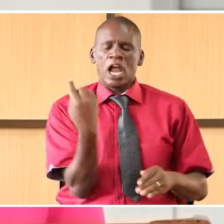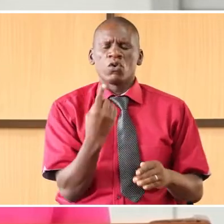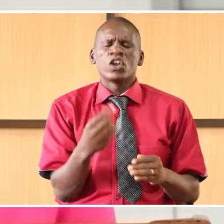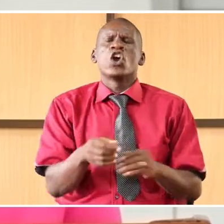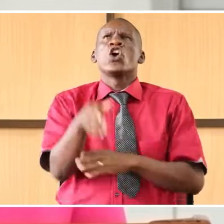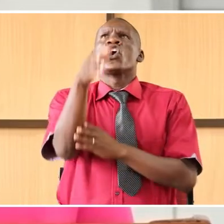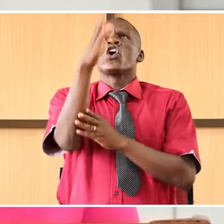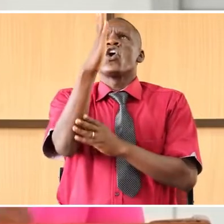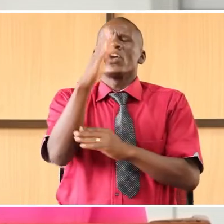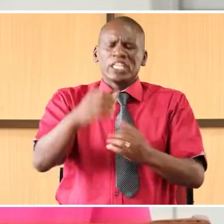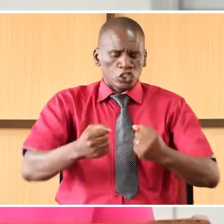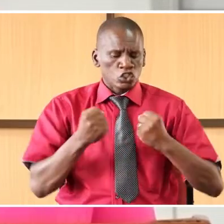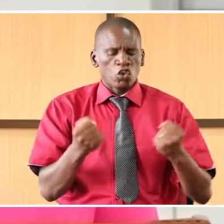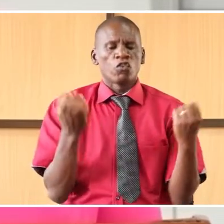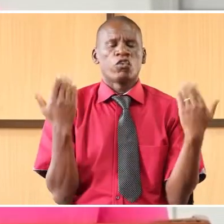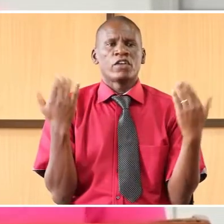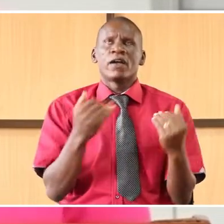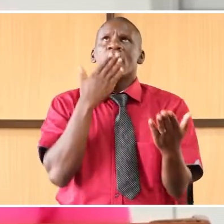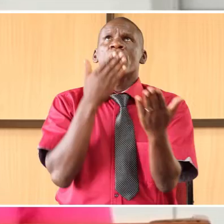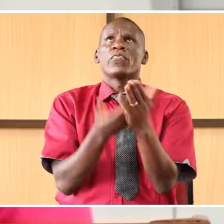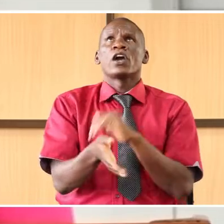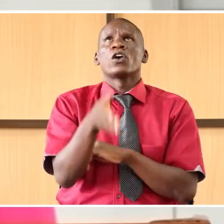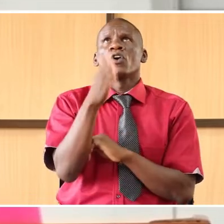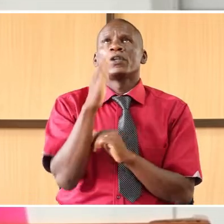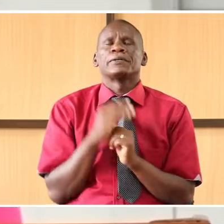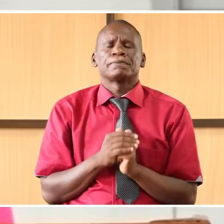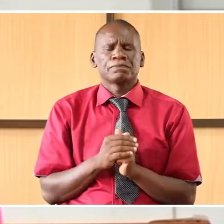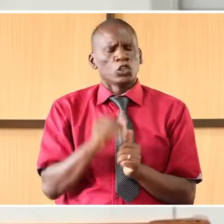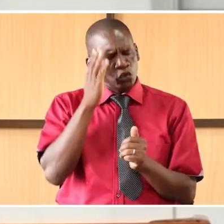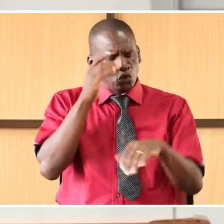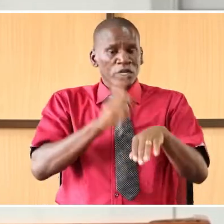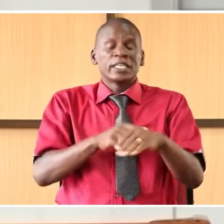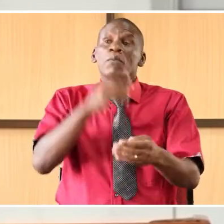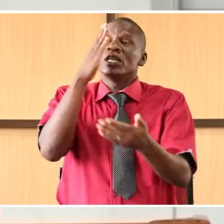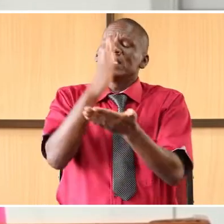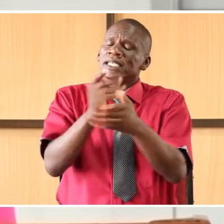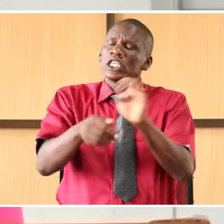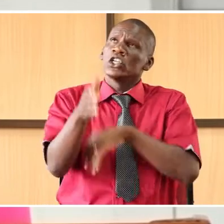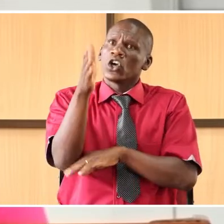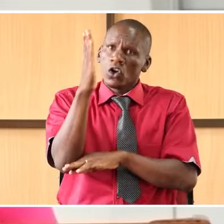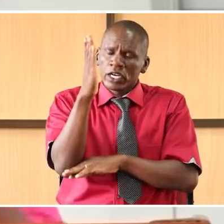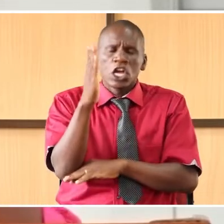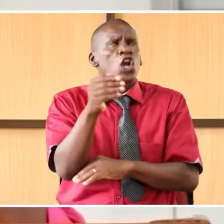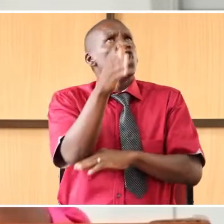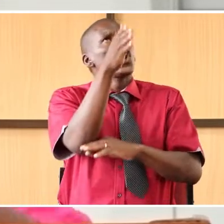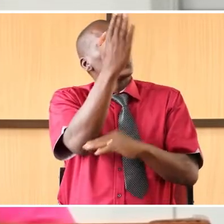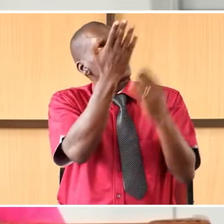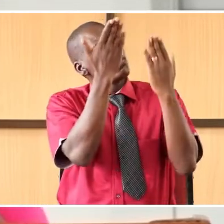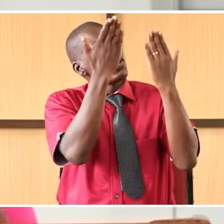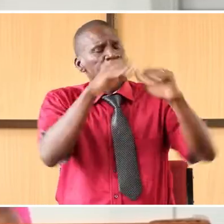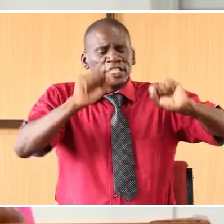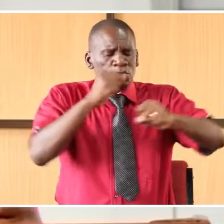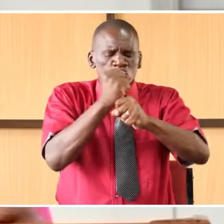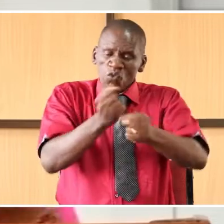is able forevermore. I thank God because, you know, when we trust in him, he is able to